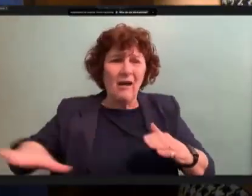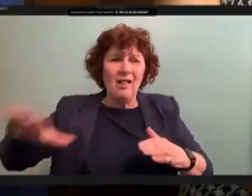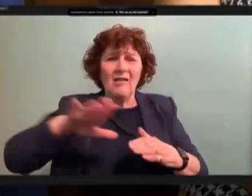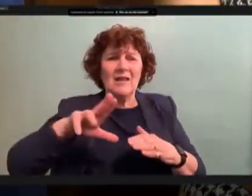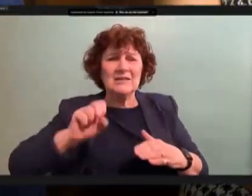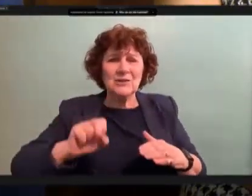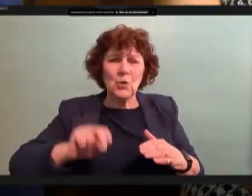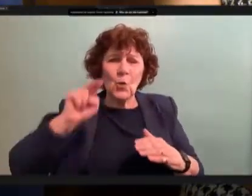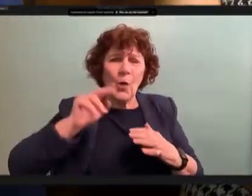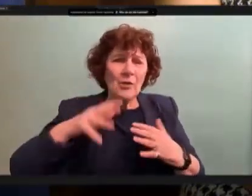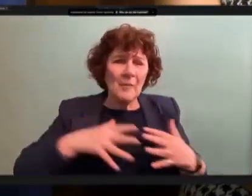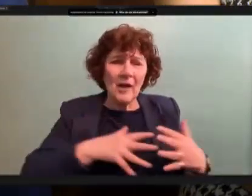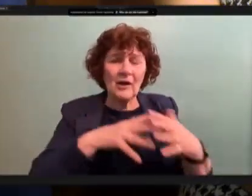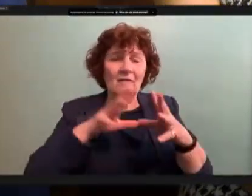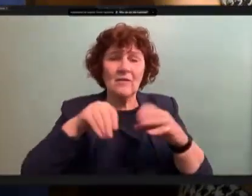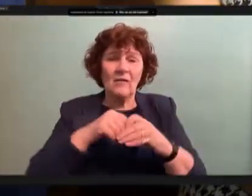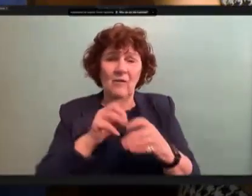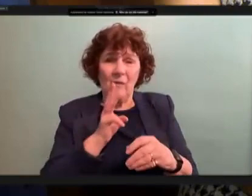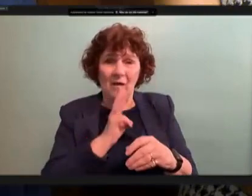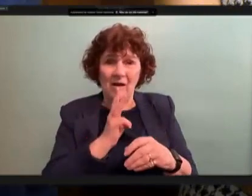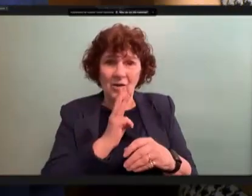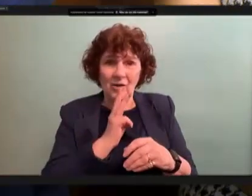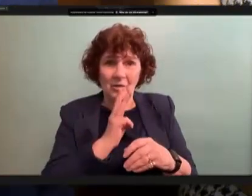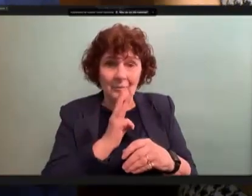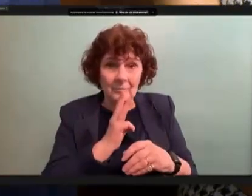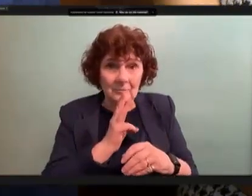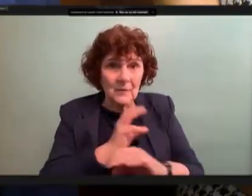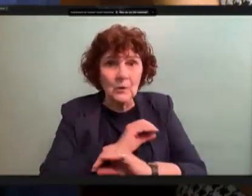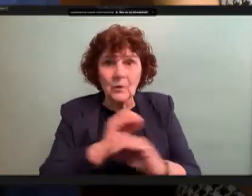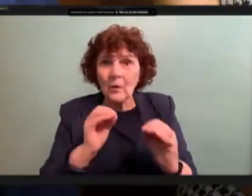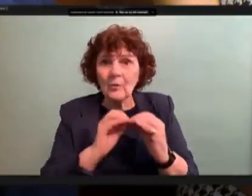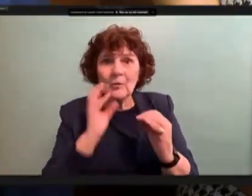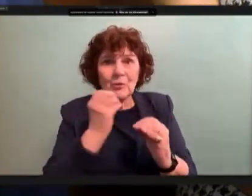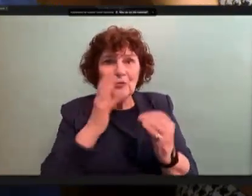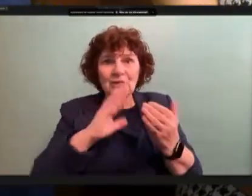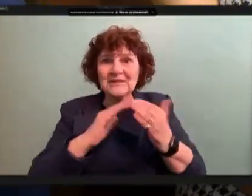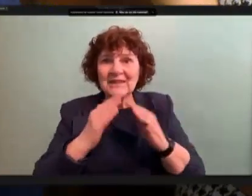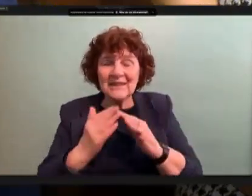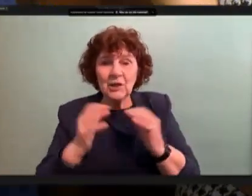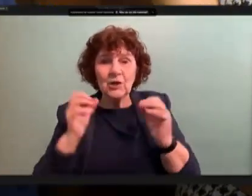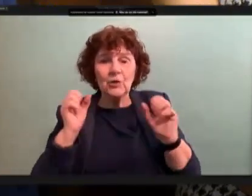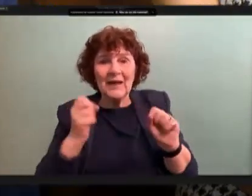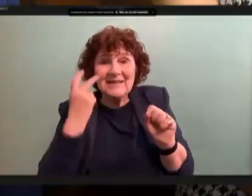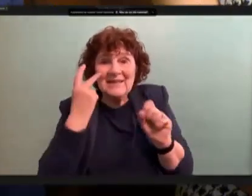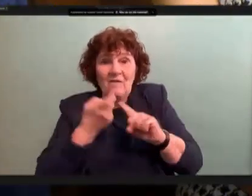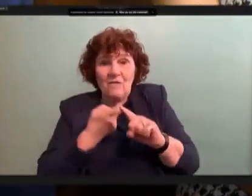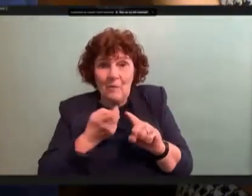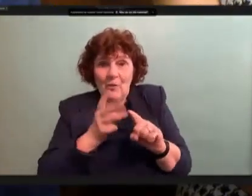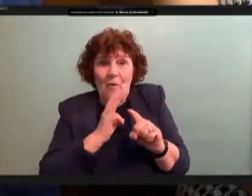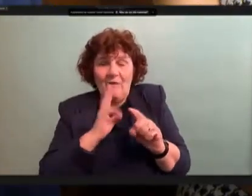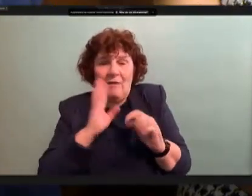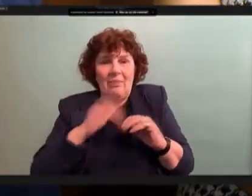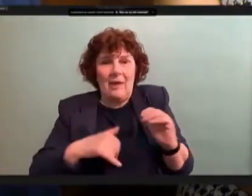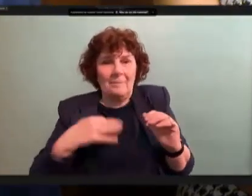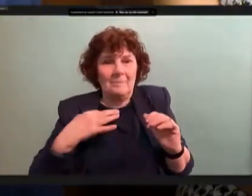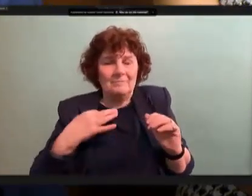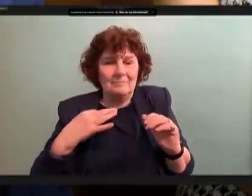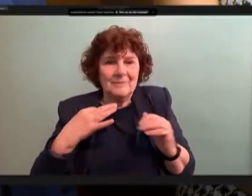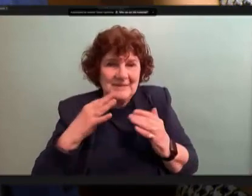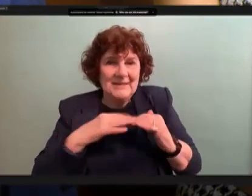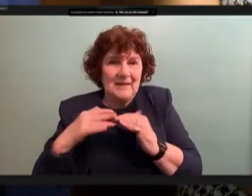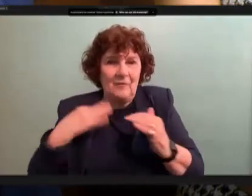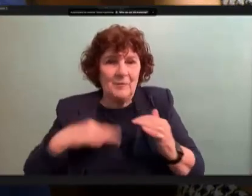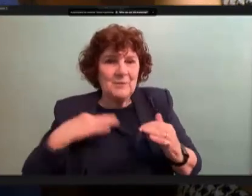water, a presence of water in it. There is no more beautiful city to be seen from its waters than the city of Pittsburgh is. And we're